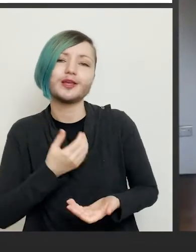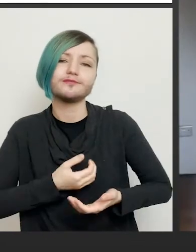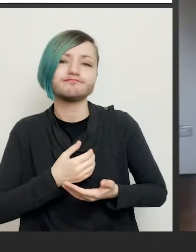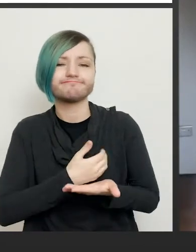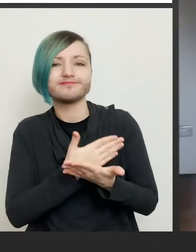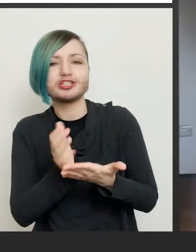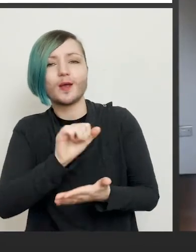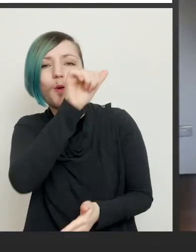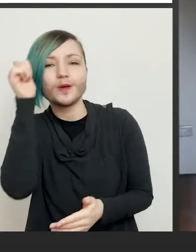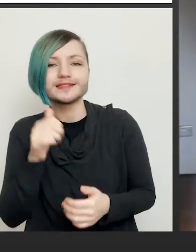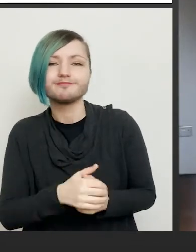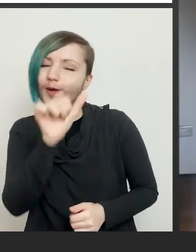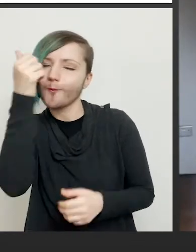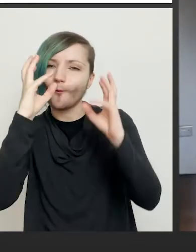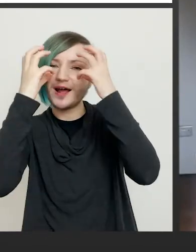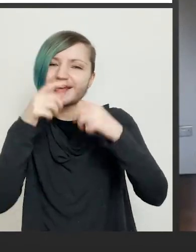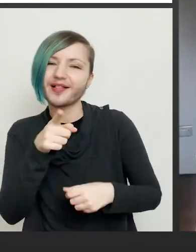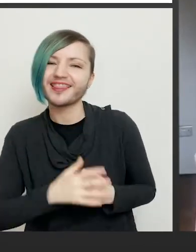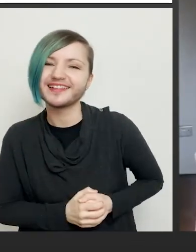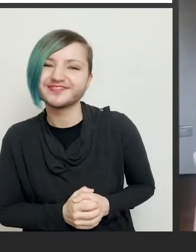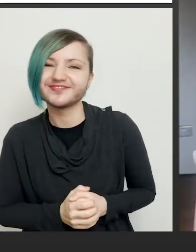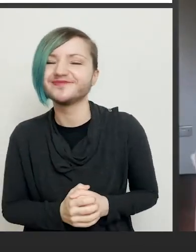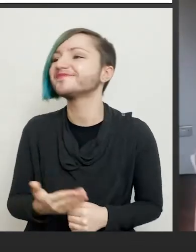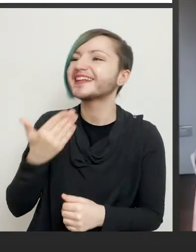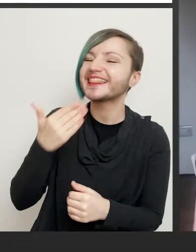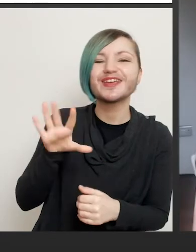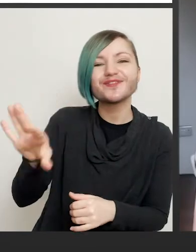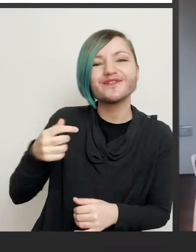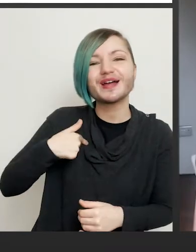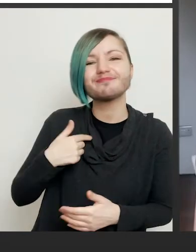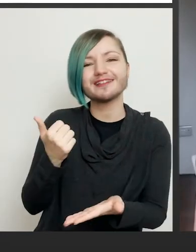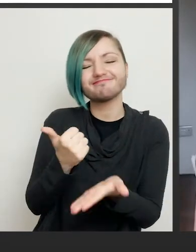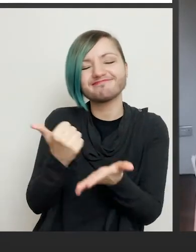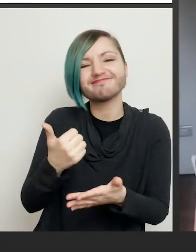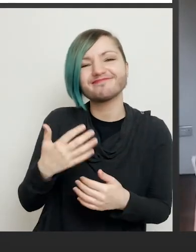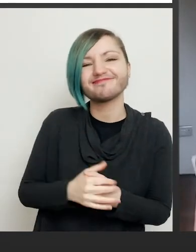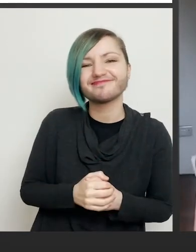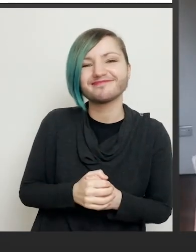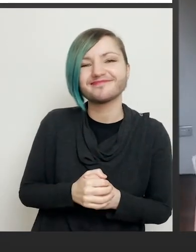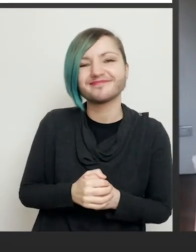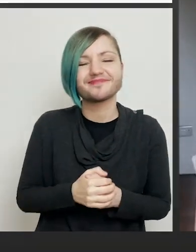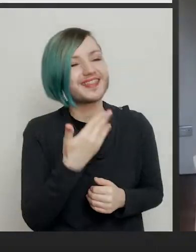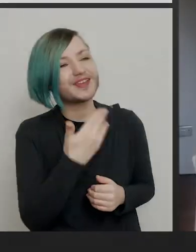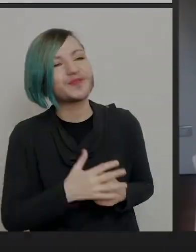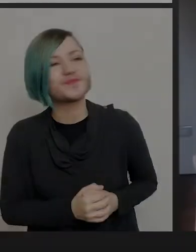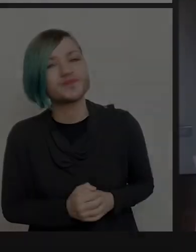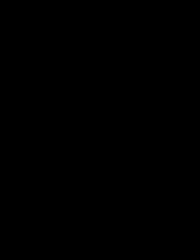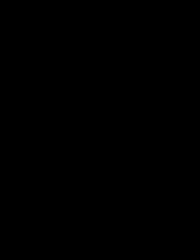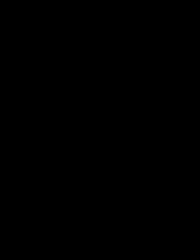for sharing your wisdom with us. Mhm. Wise old owl. Yeah, thanks for having me. It's been great. Thank you. Mhm.